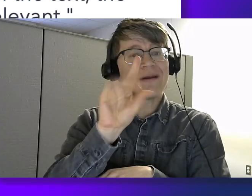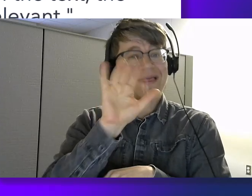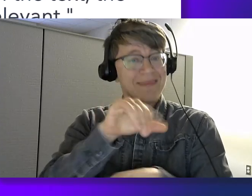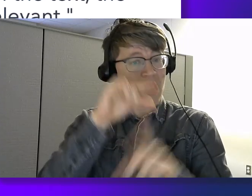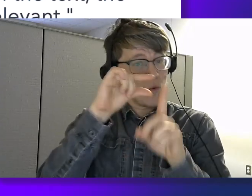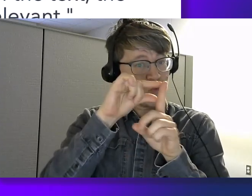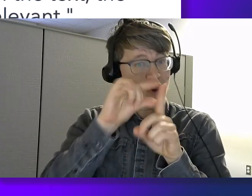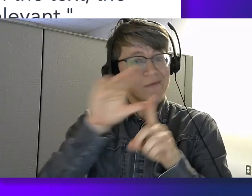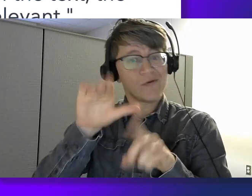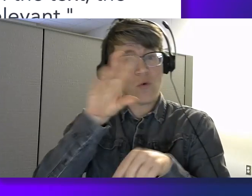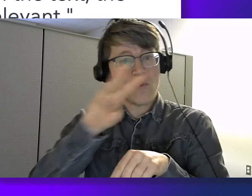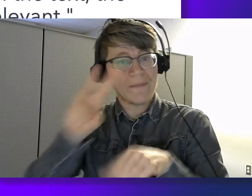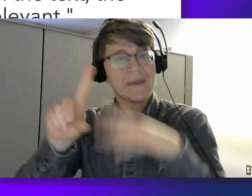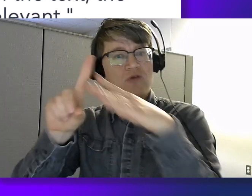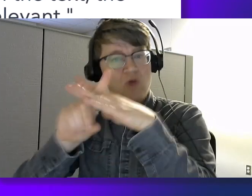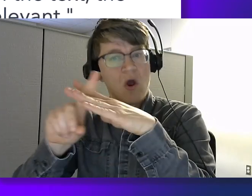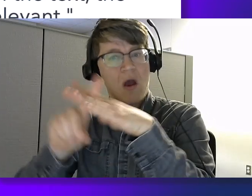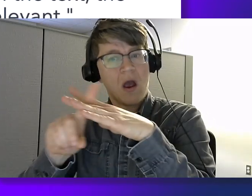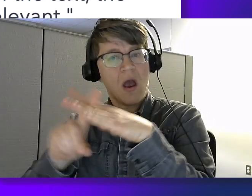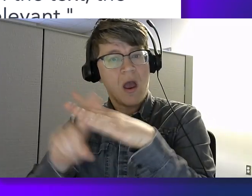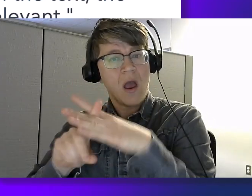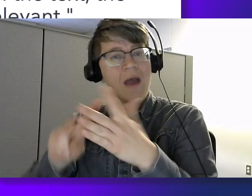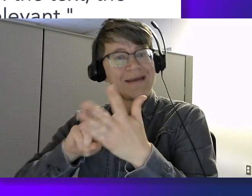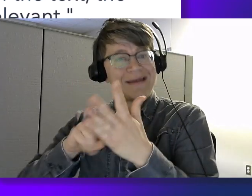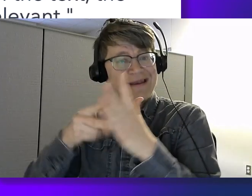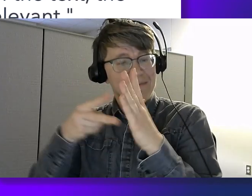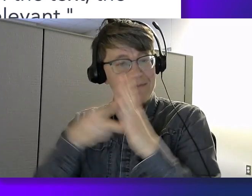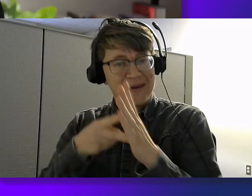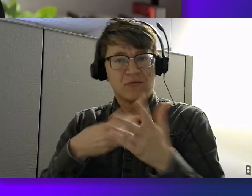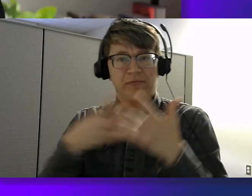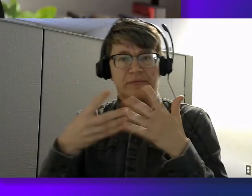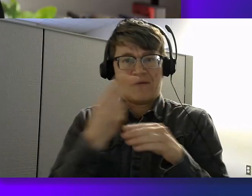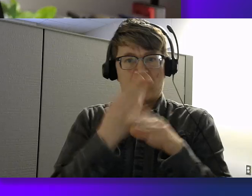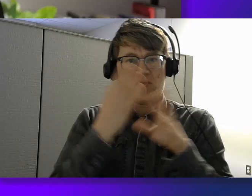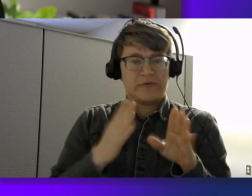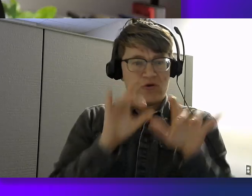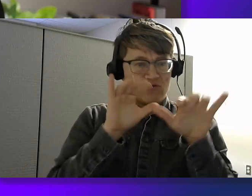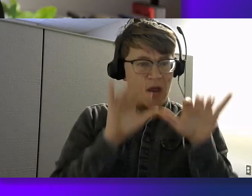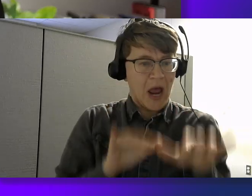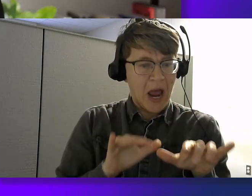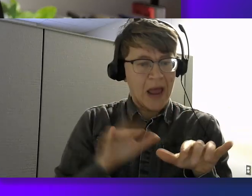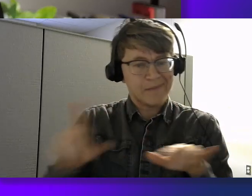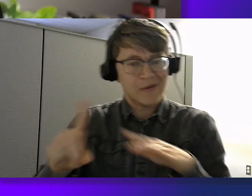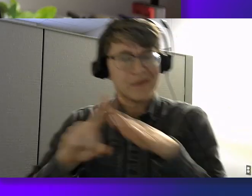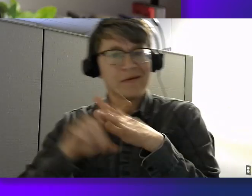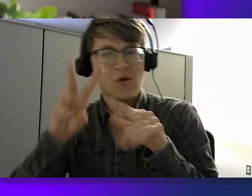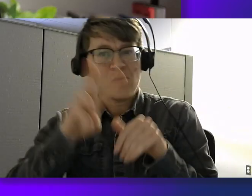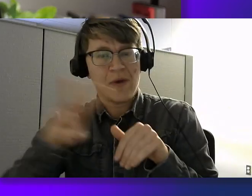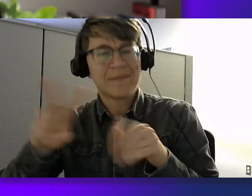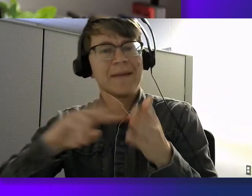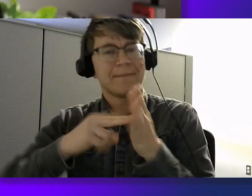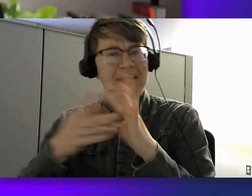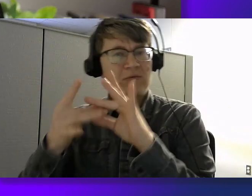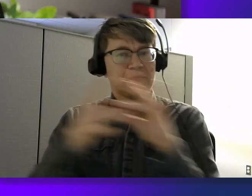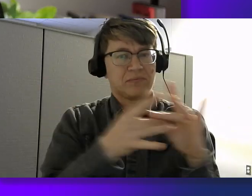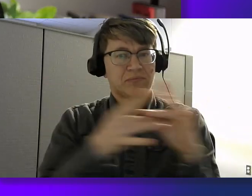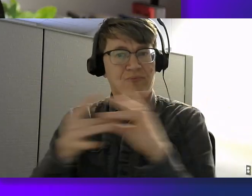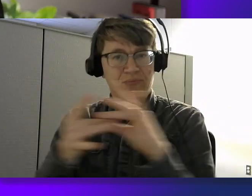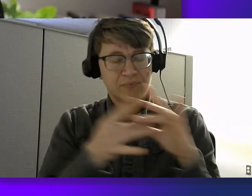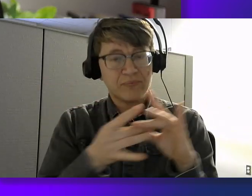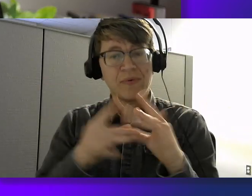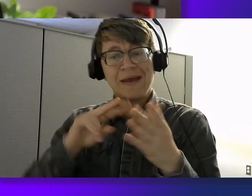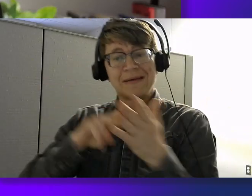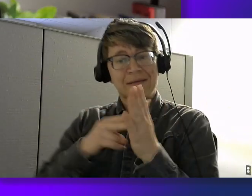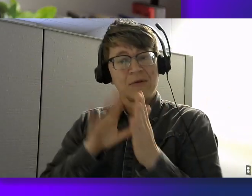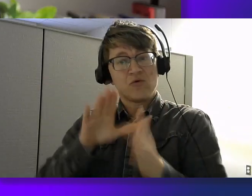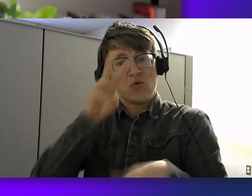of the text, the information is more likely to be relevant. This means you need to be selective with the keywords you use.